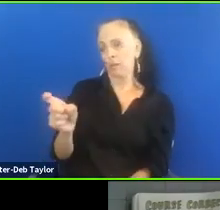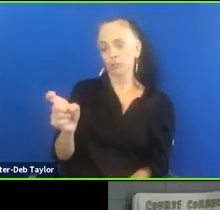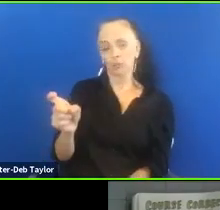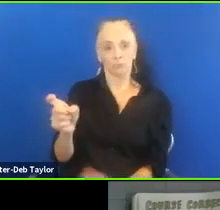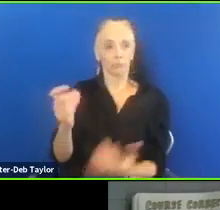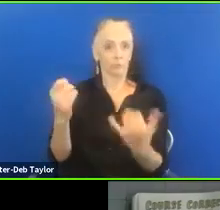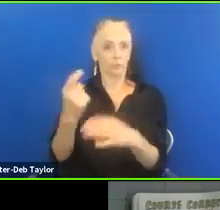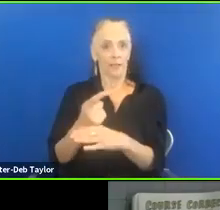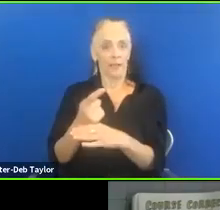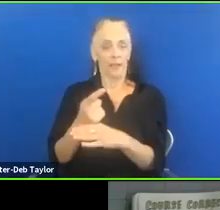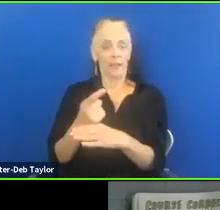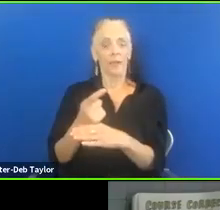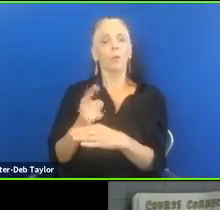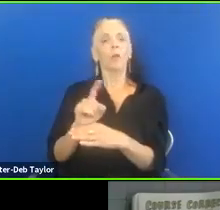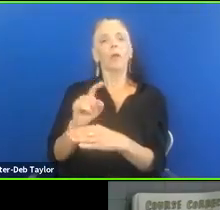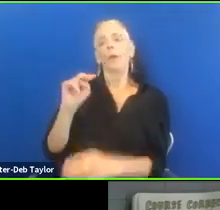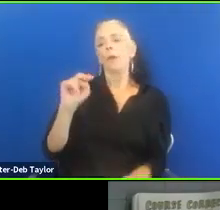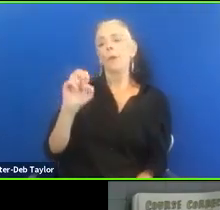today at